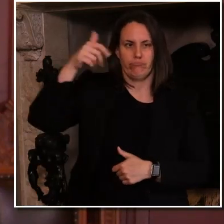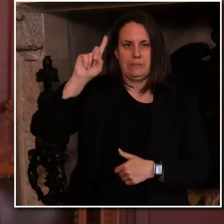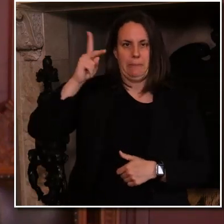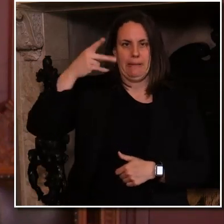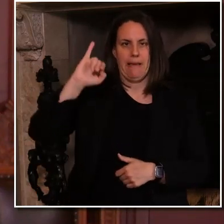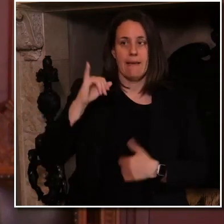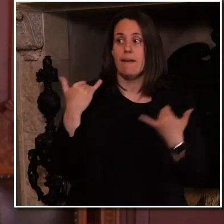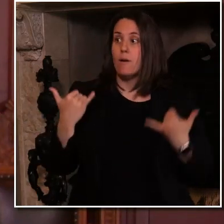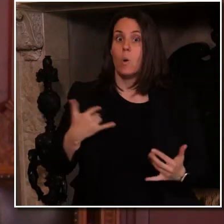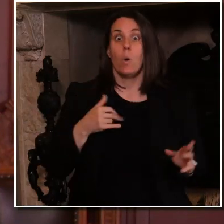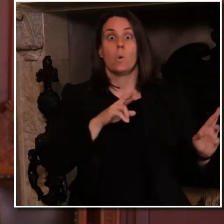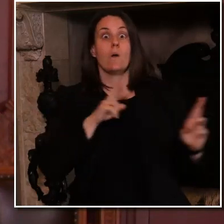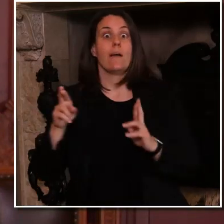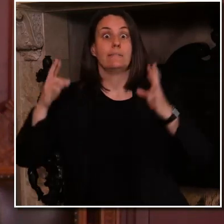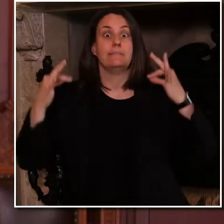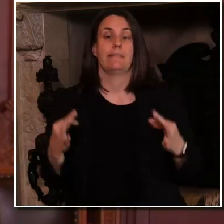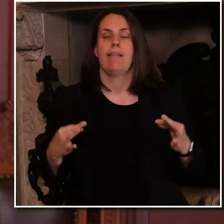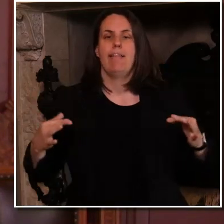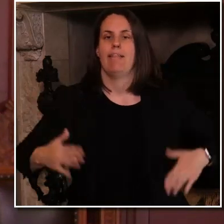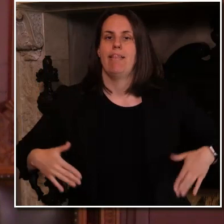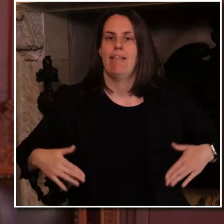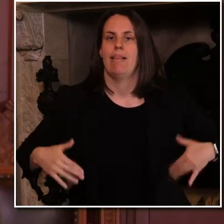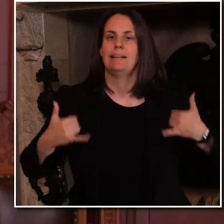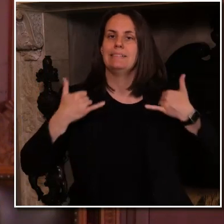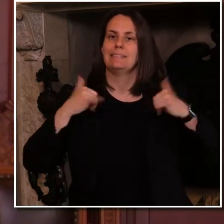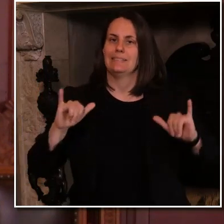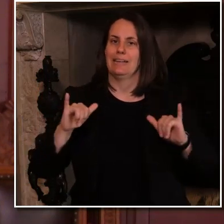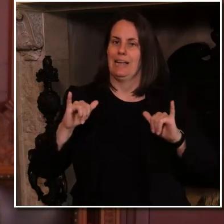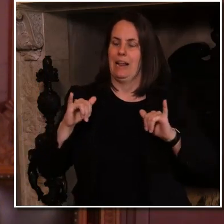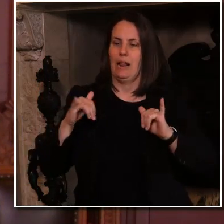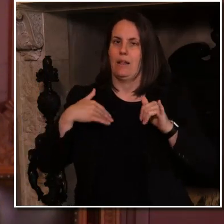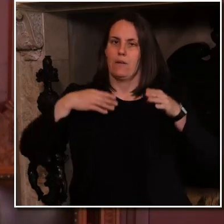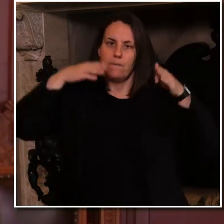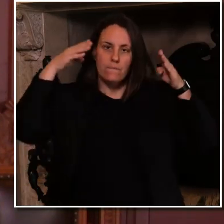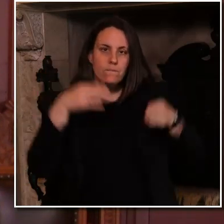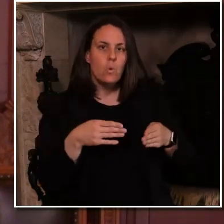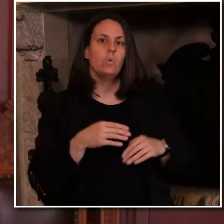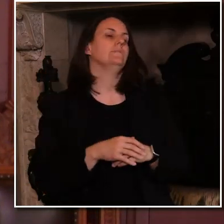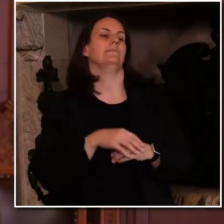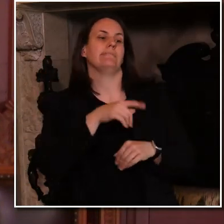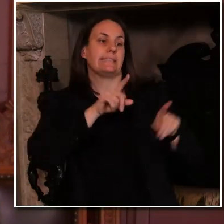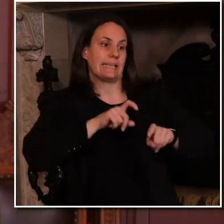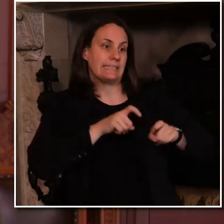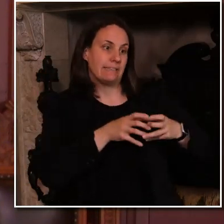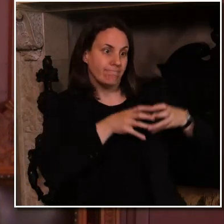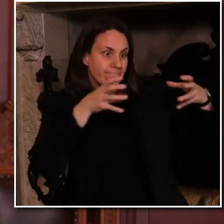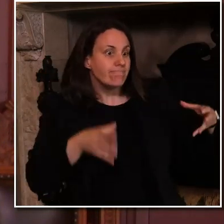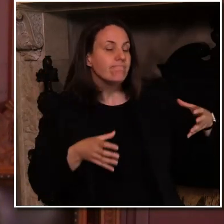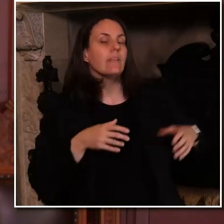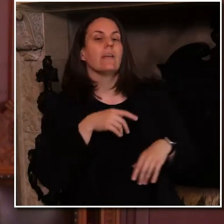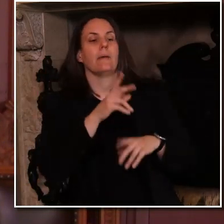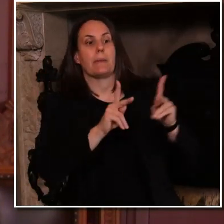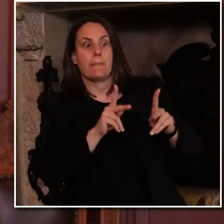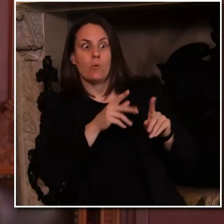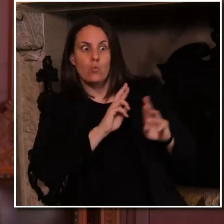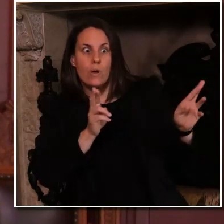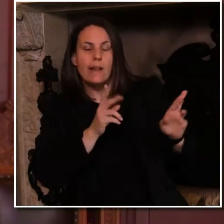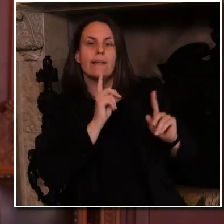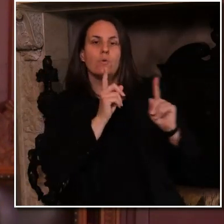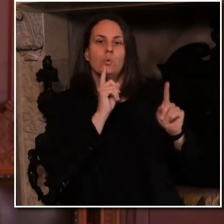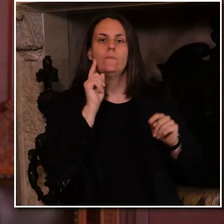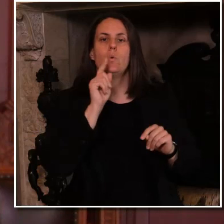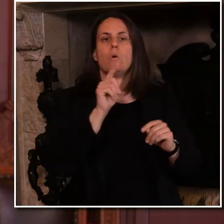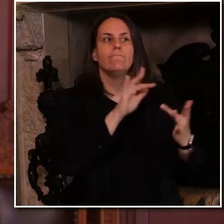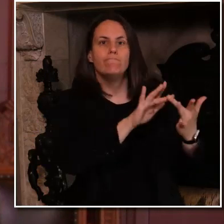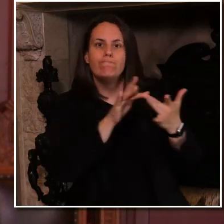we're focusing right now on testing and on contact tracing. But we are looking at the fall. Certainly,